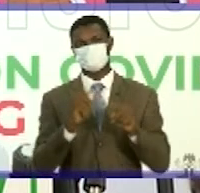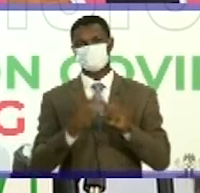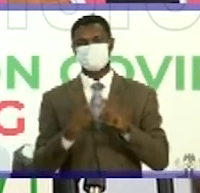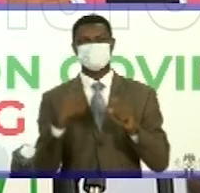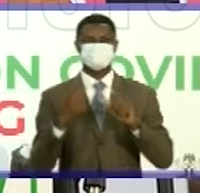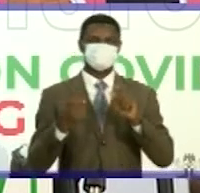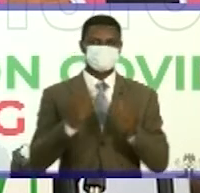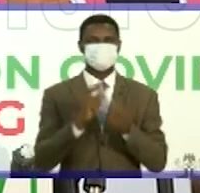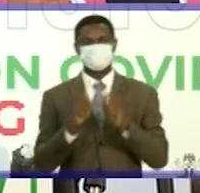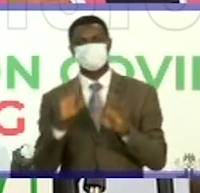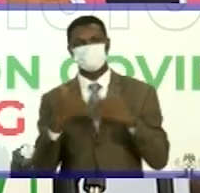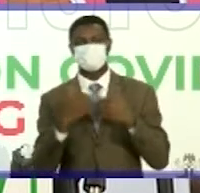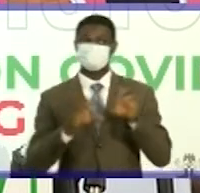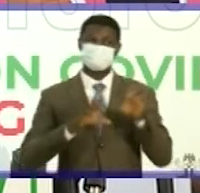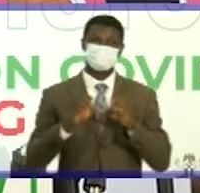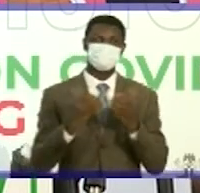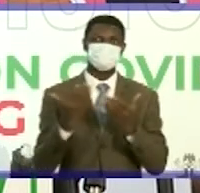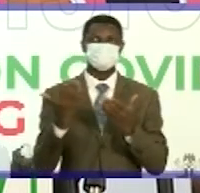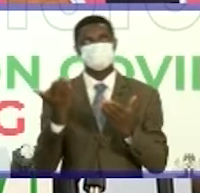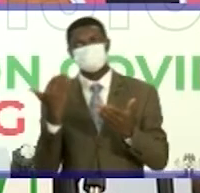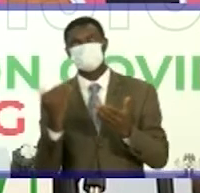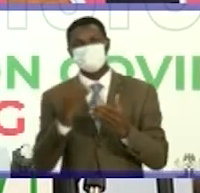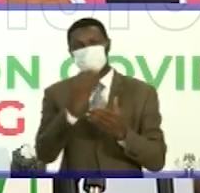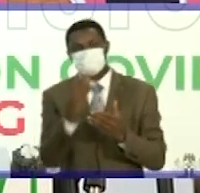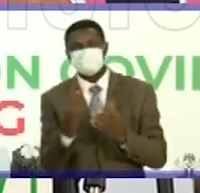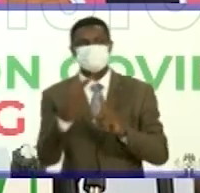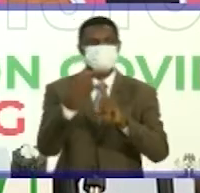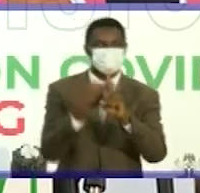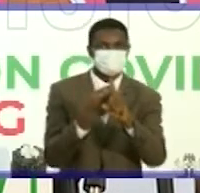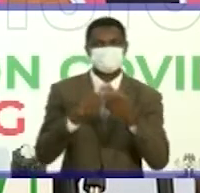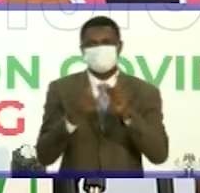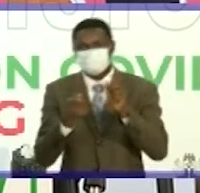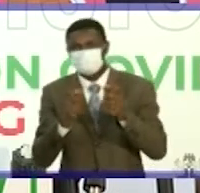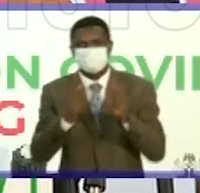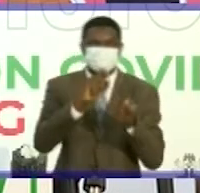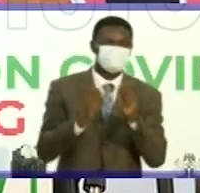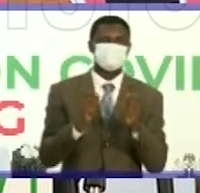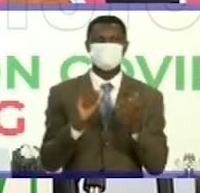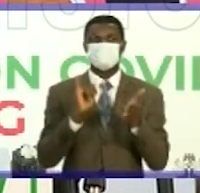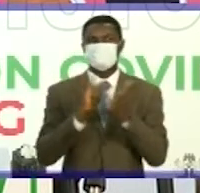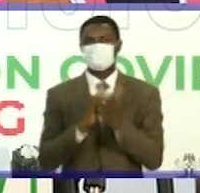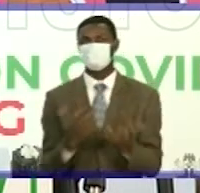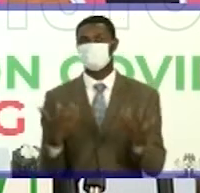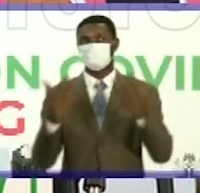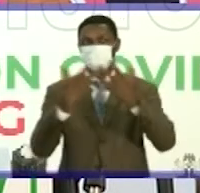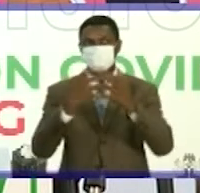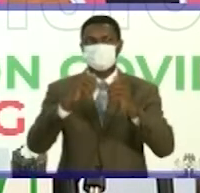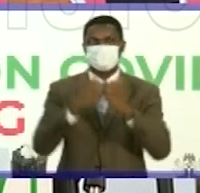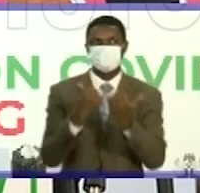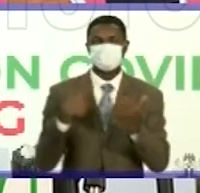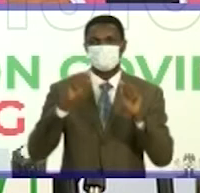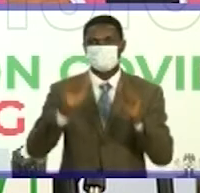over the last few months in terms of adjustments to the phase has to do with the need for the economy to open